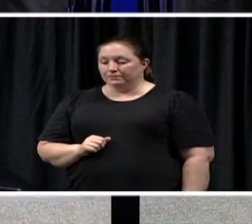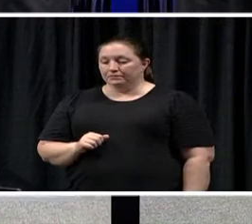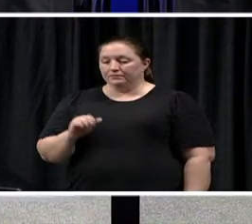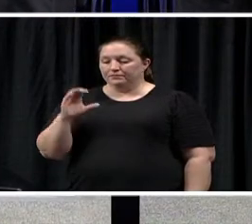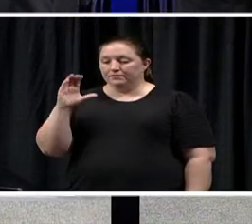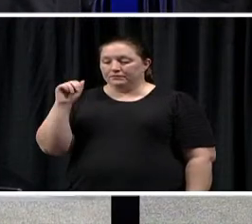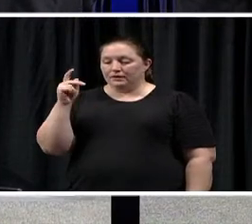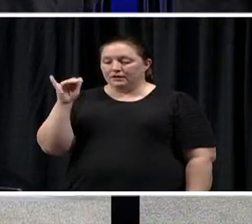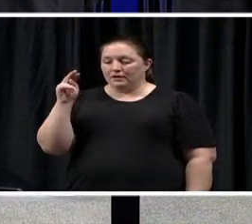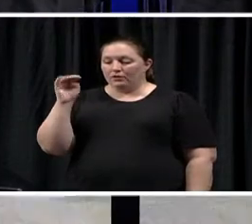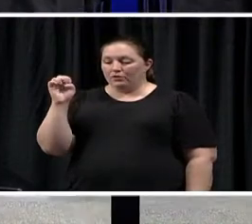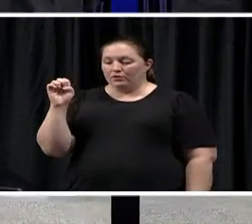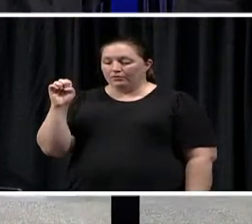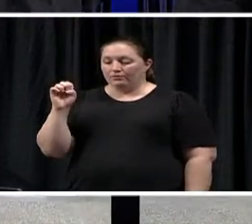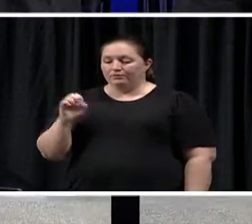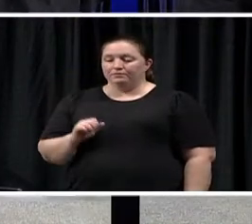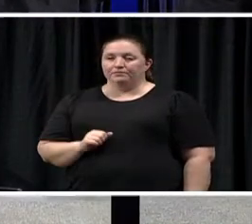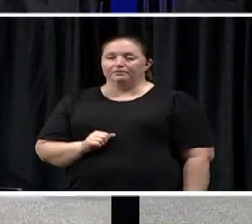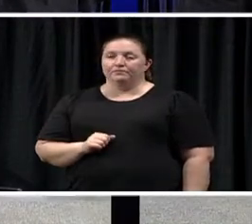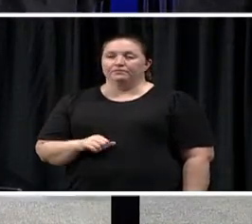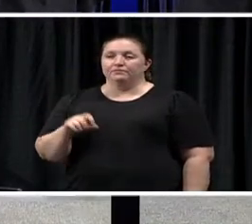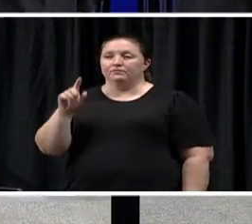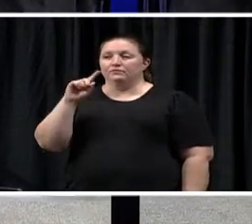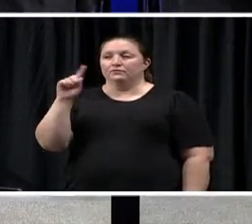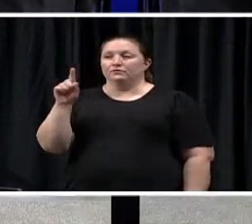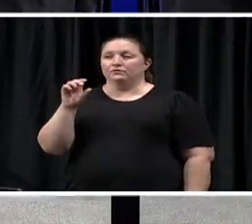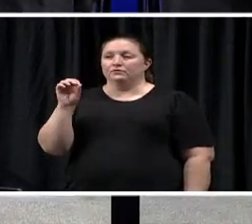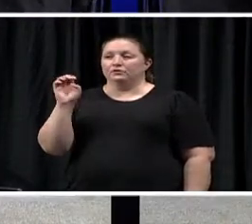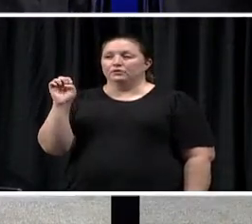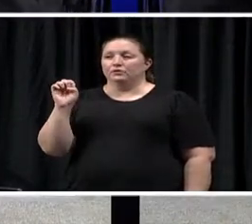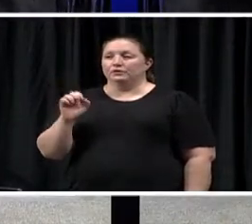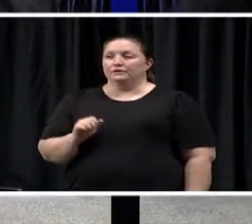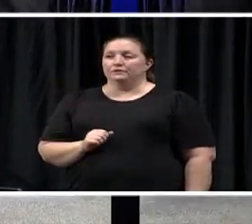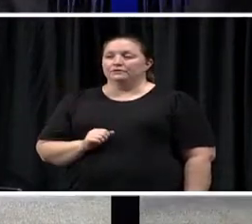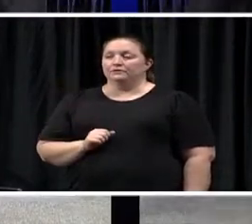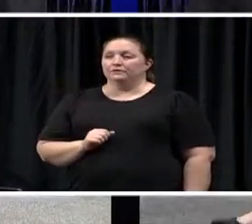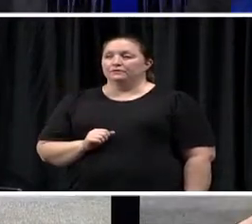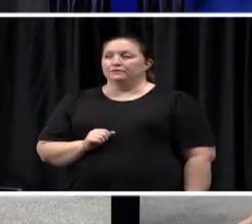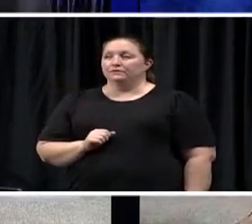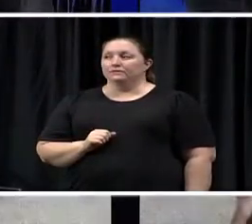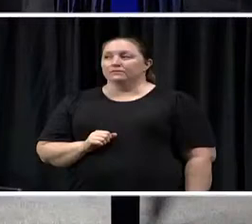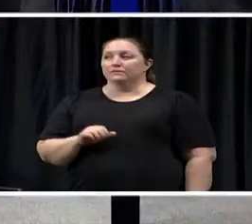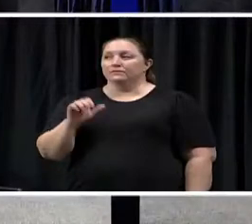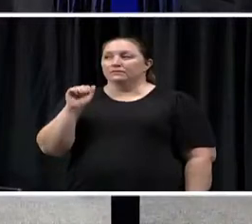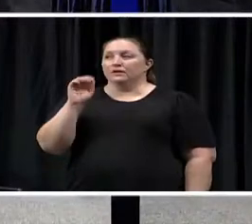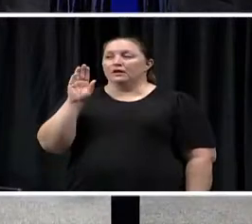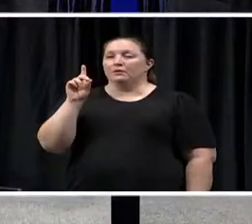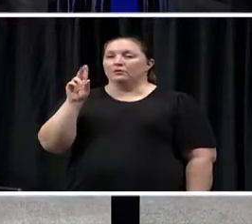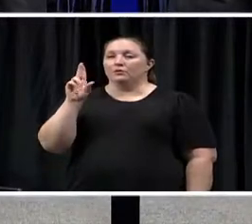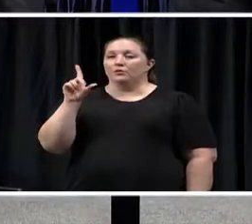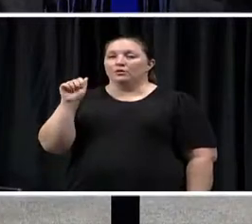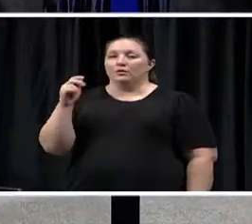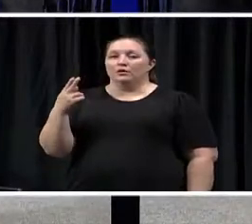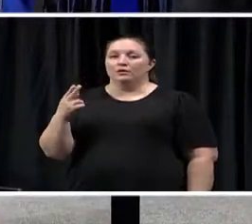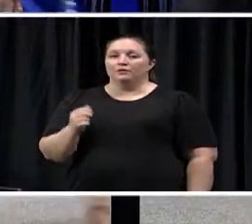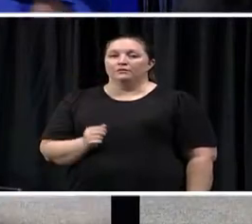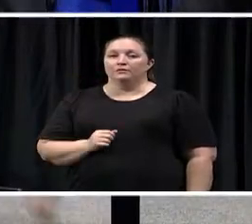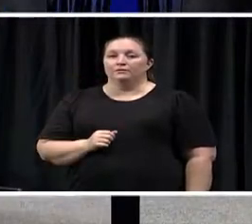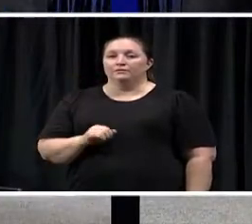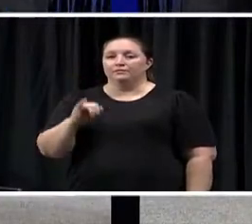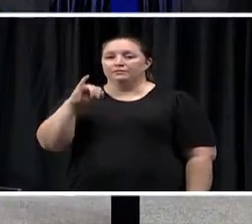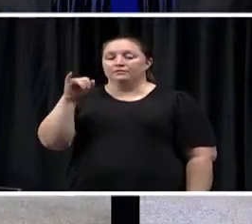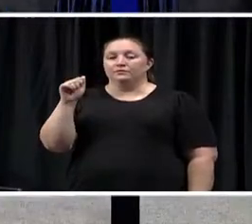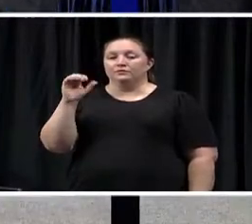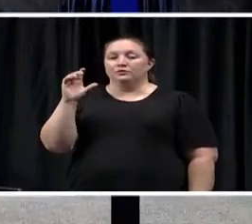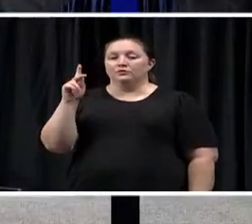Catherine Emily Rugg. Zoe Elizabeth Schaefer. Abdullah Sadi.